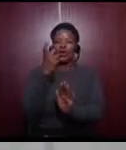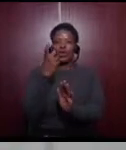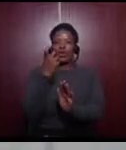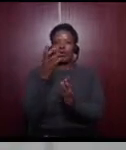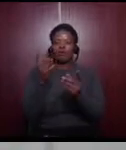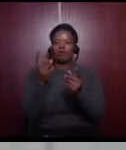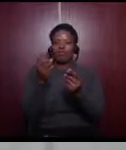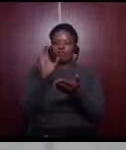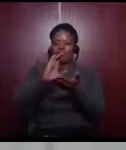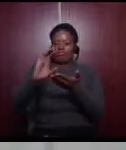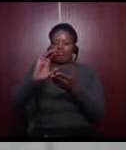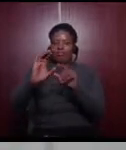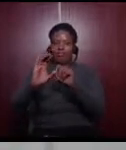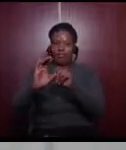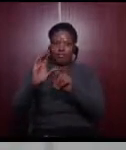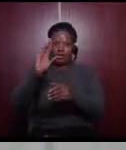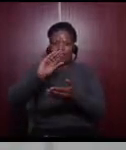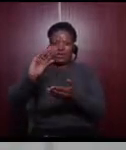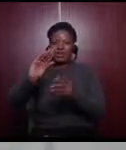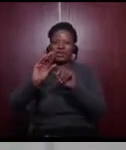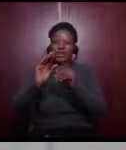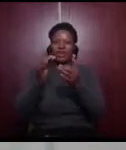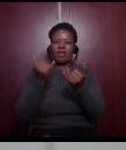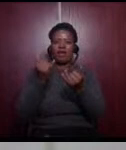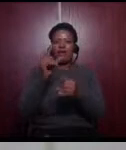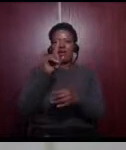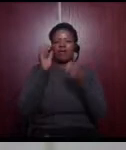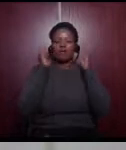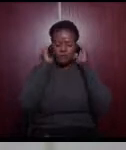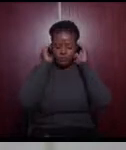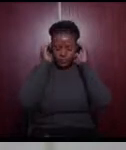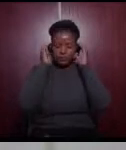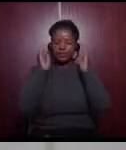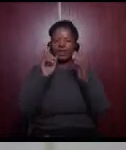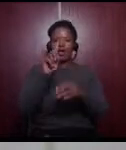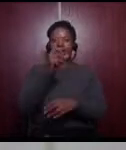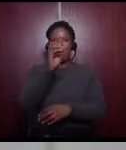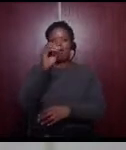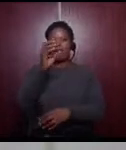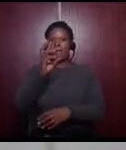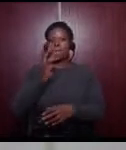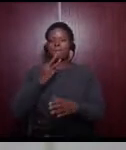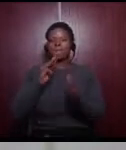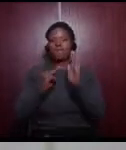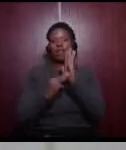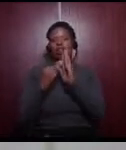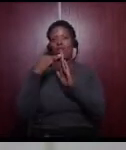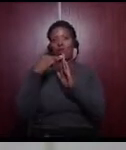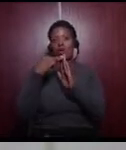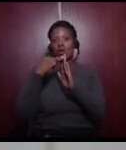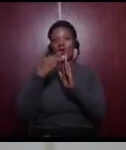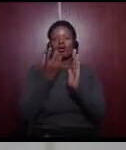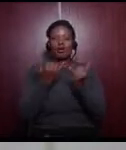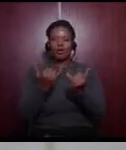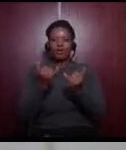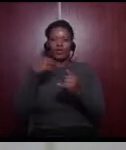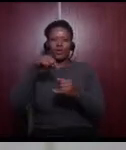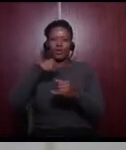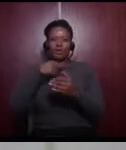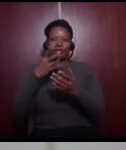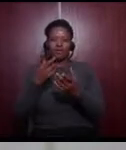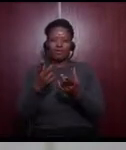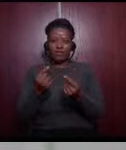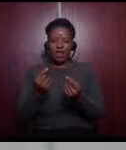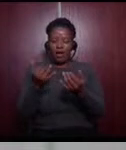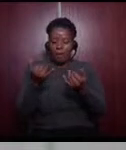active, we have about approximately 100 million in the dormant funds. The only fund that is currently active